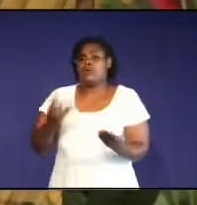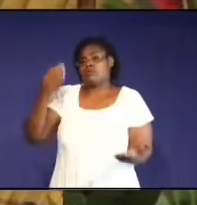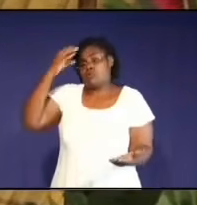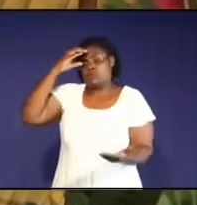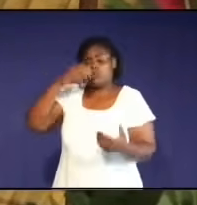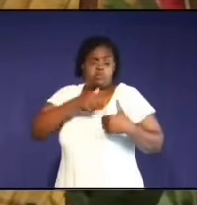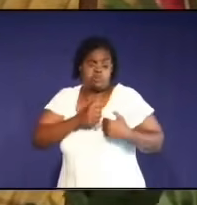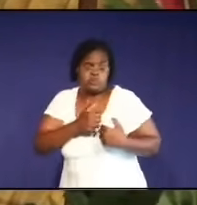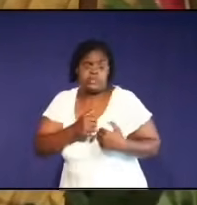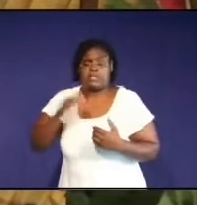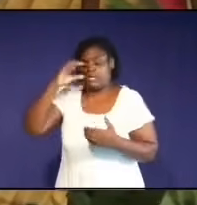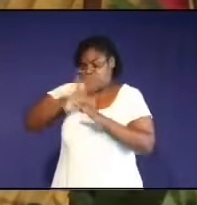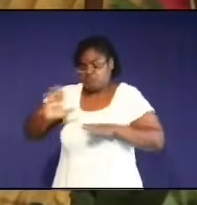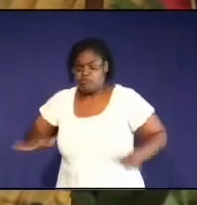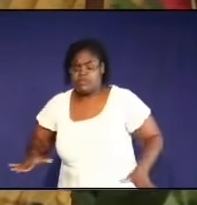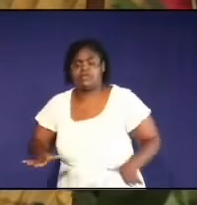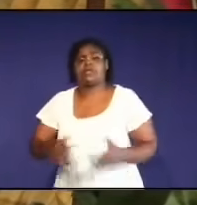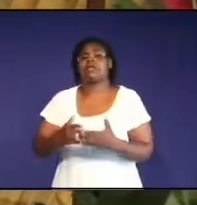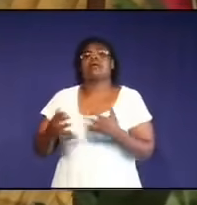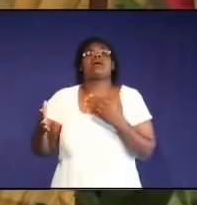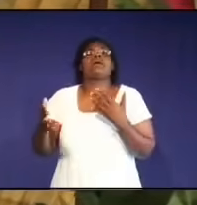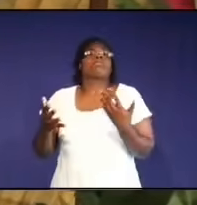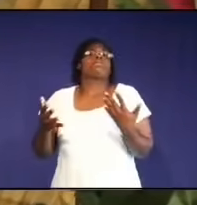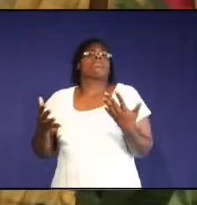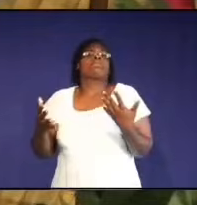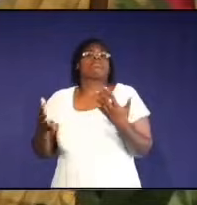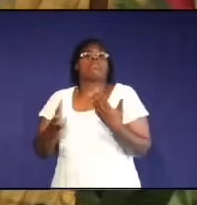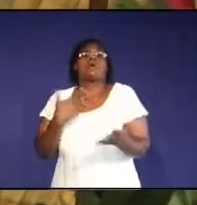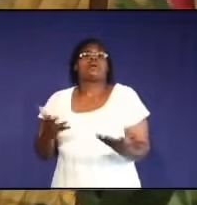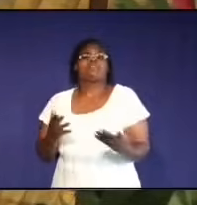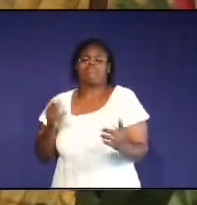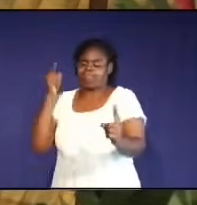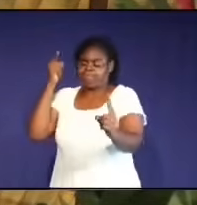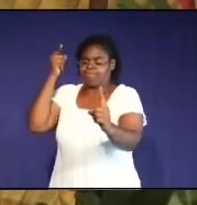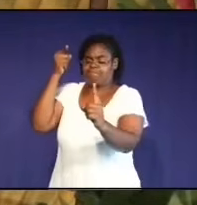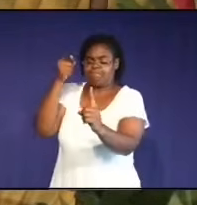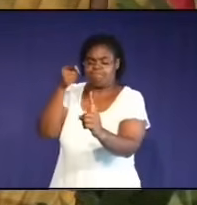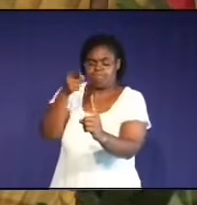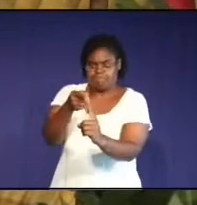your children, but it's only until.